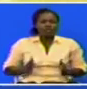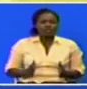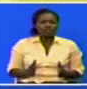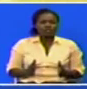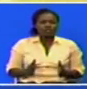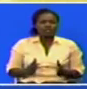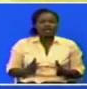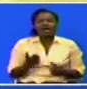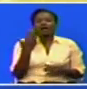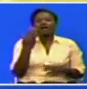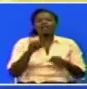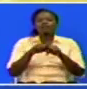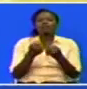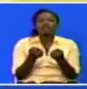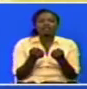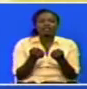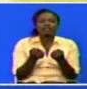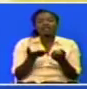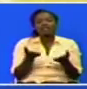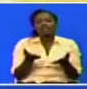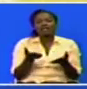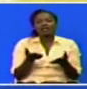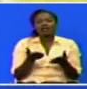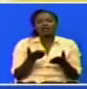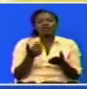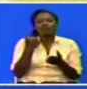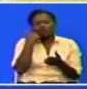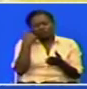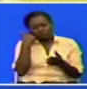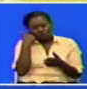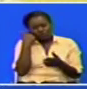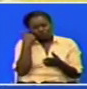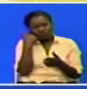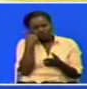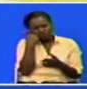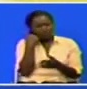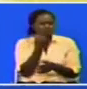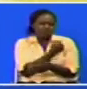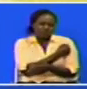whose hand was broken, and right now he's suffering. He's admitted in St. Mary's. And